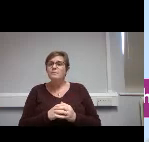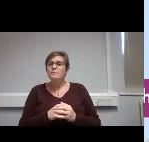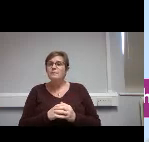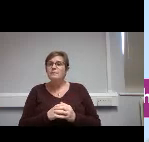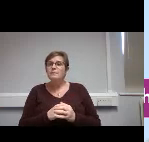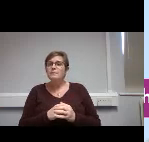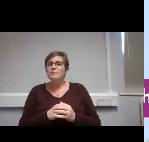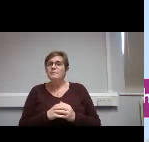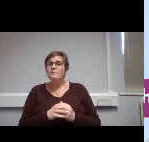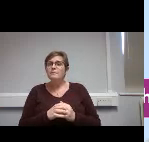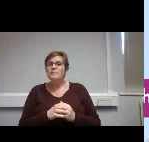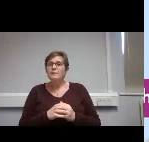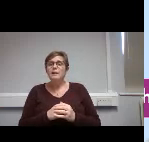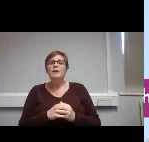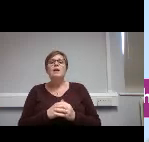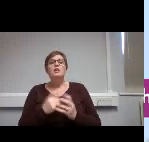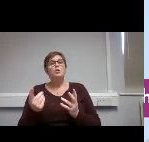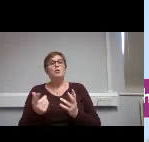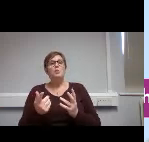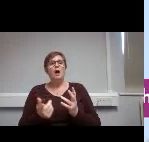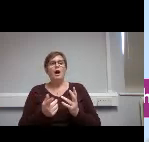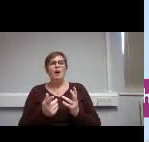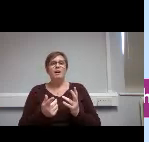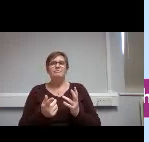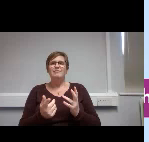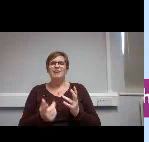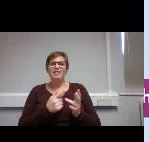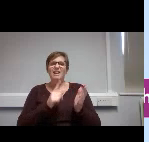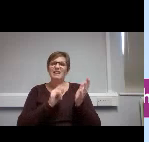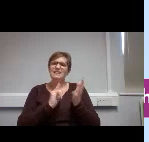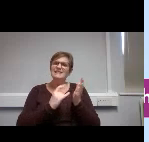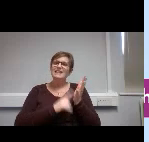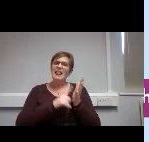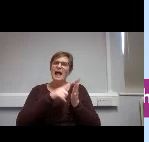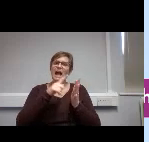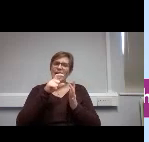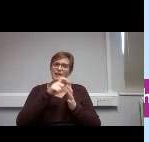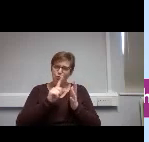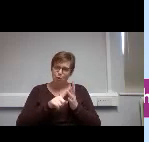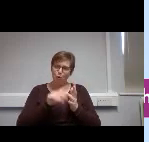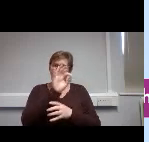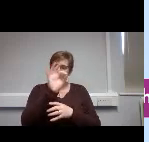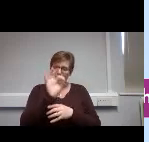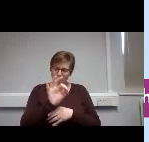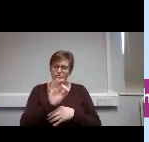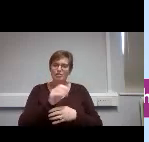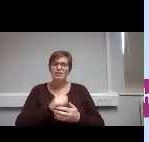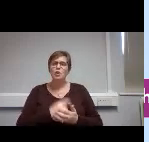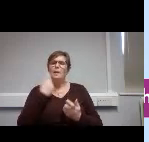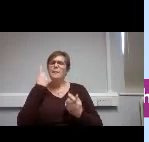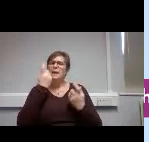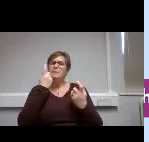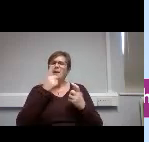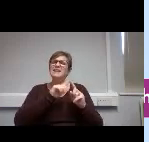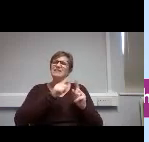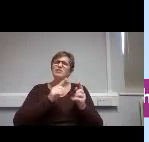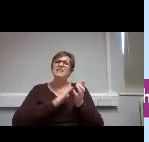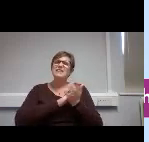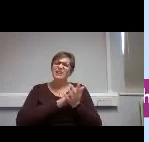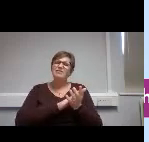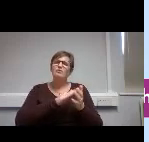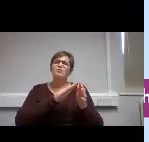Hi. We've got another Slido question for you now. So thinking about the different definitions of crisis for